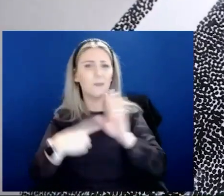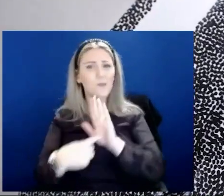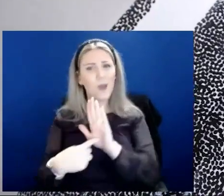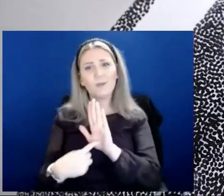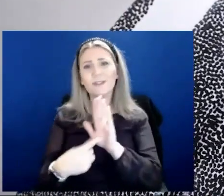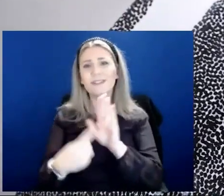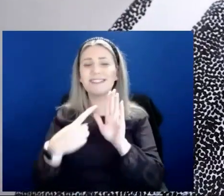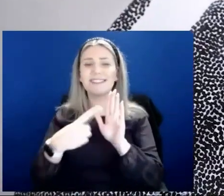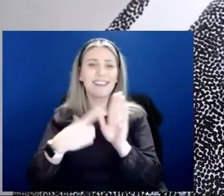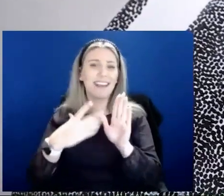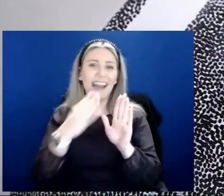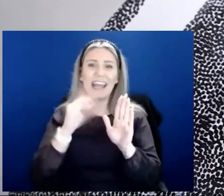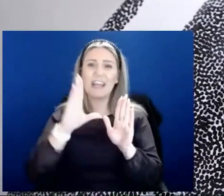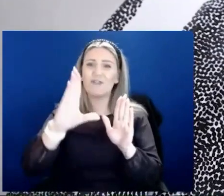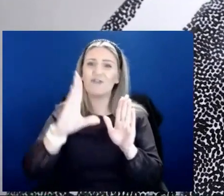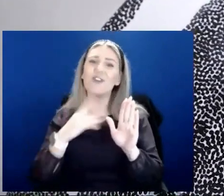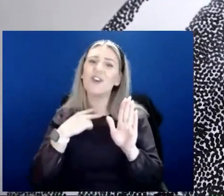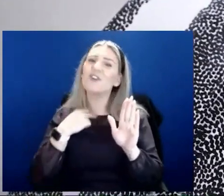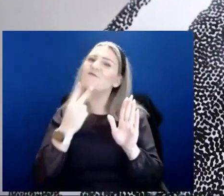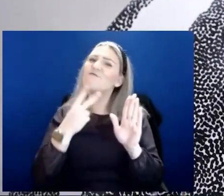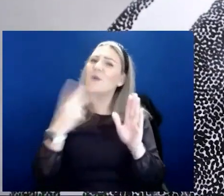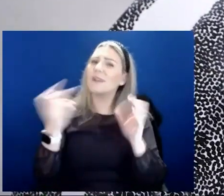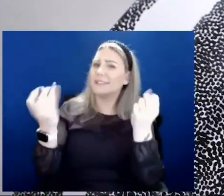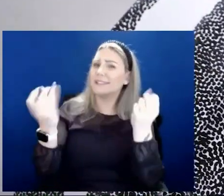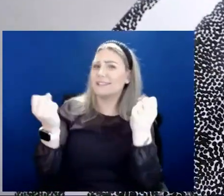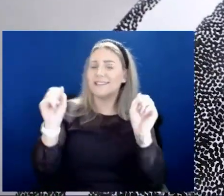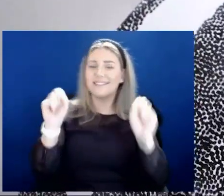their voices can be heard.